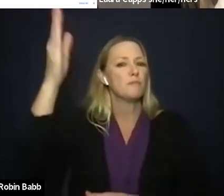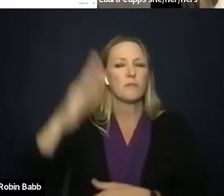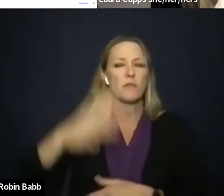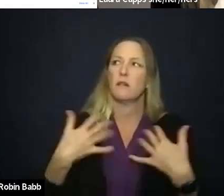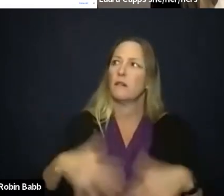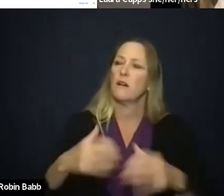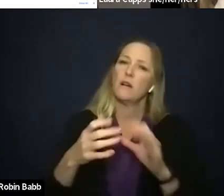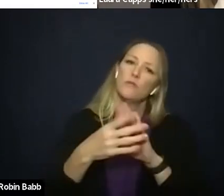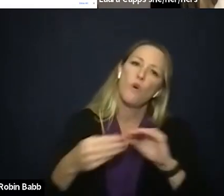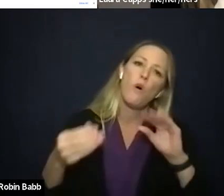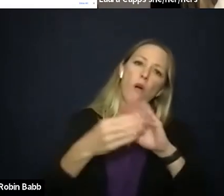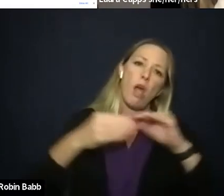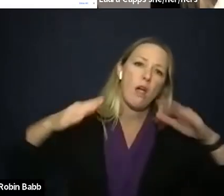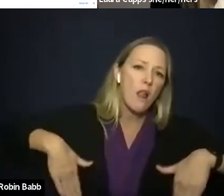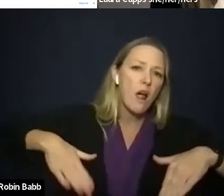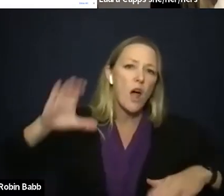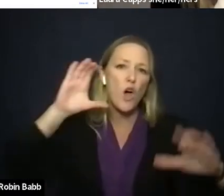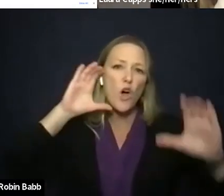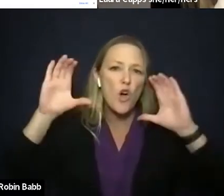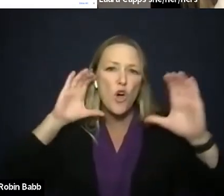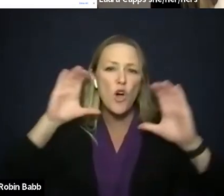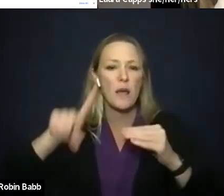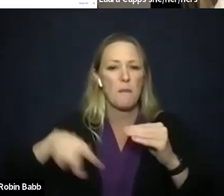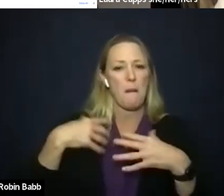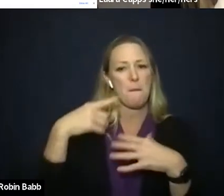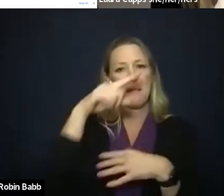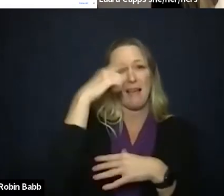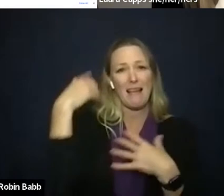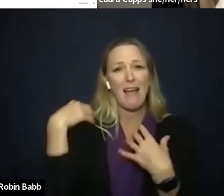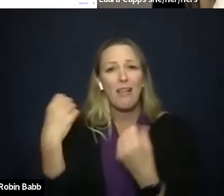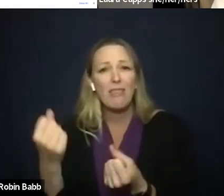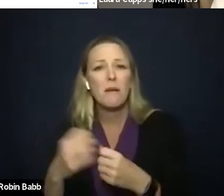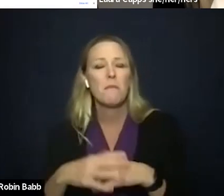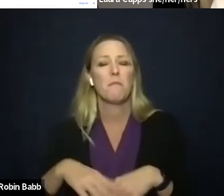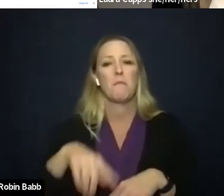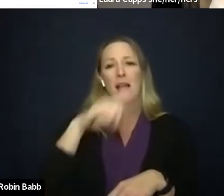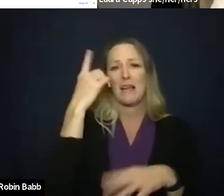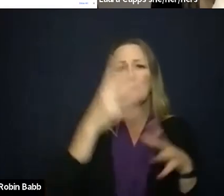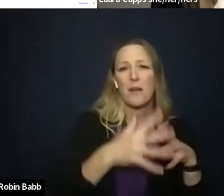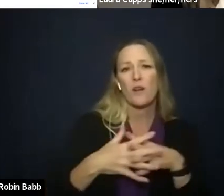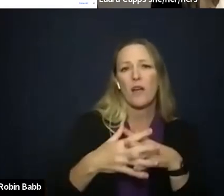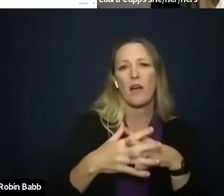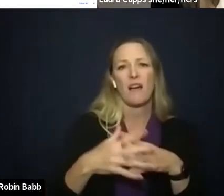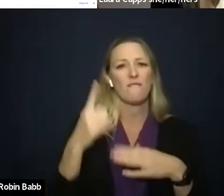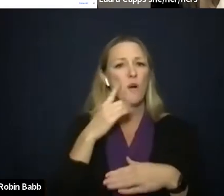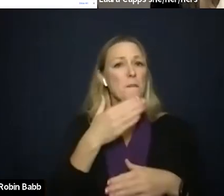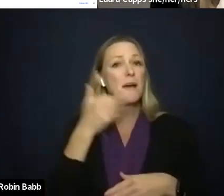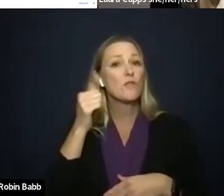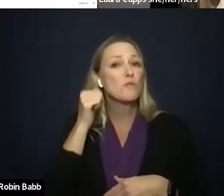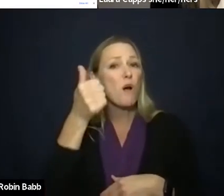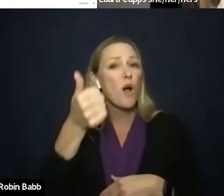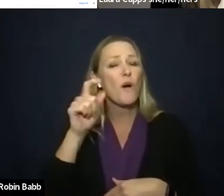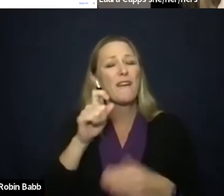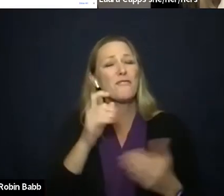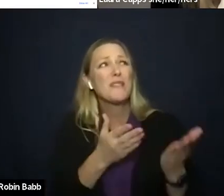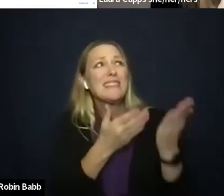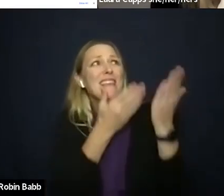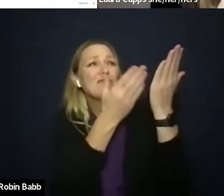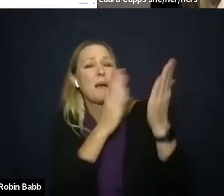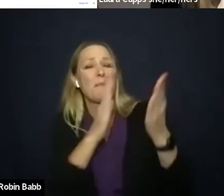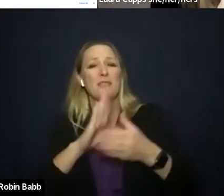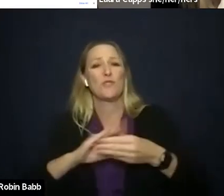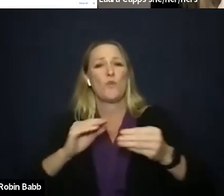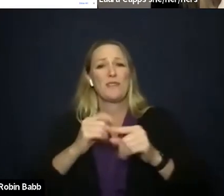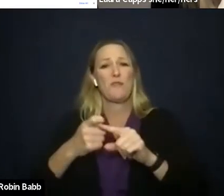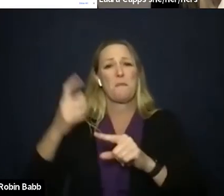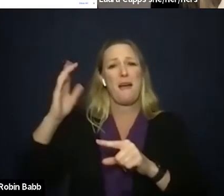have yet to be told about the history of black health in black america for a better tomorrow we must elevate the stories of the past to inform and help us know from